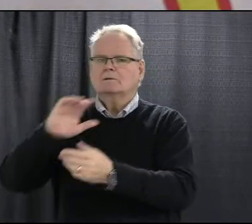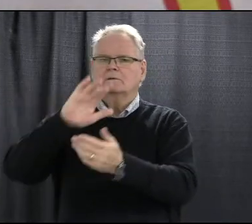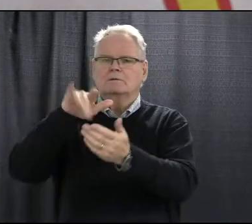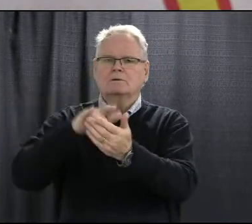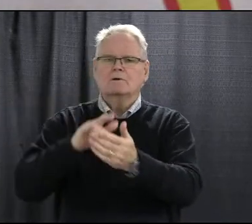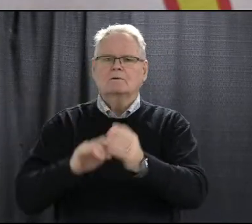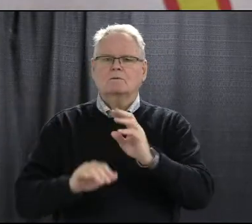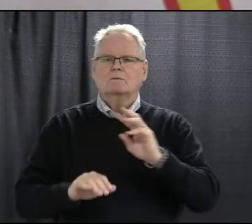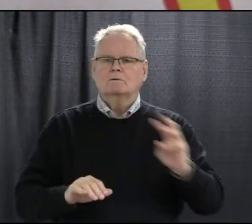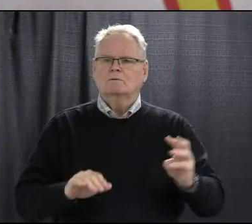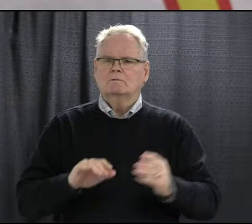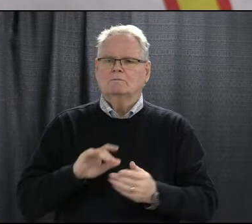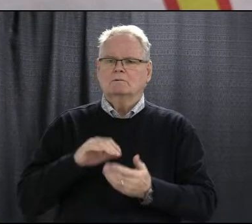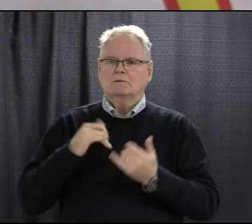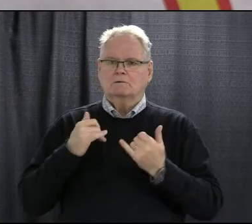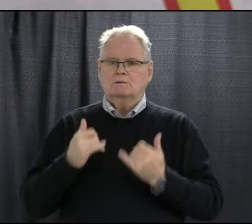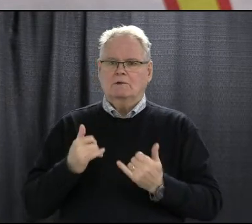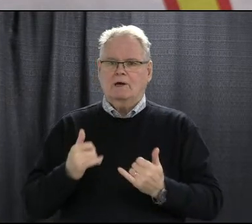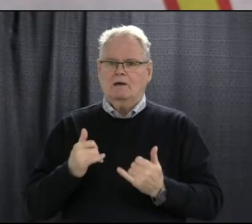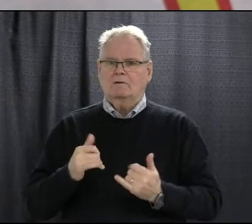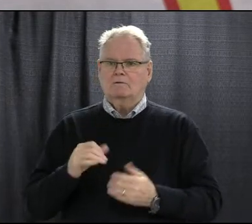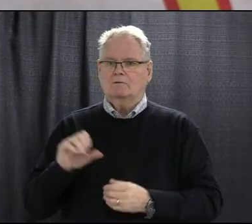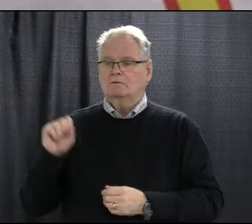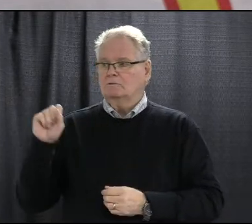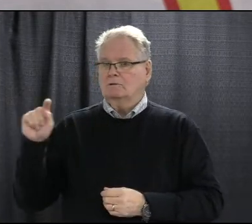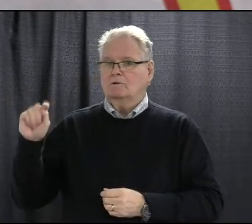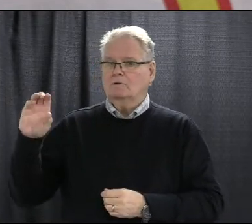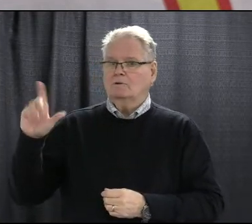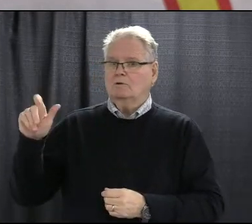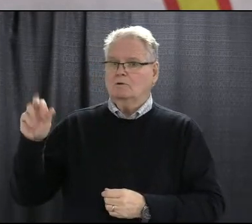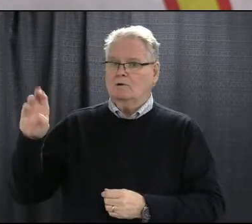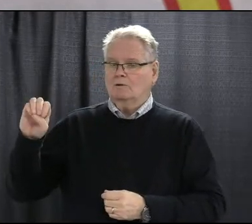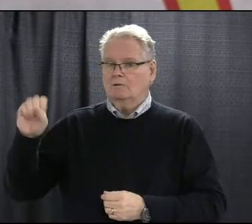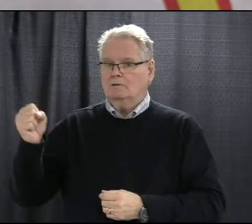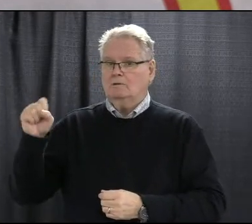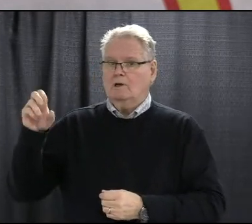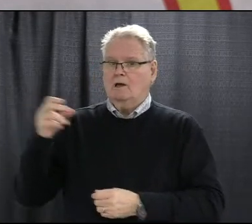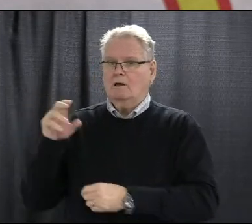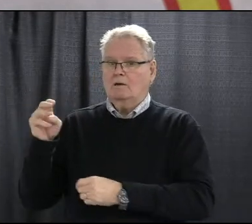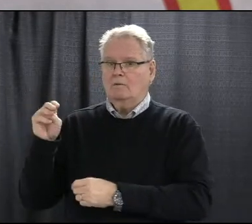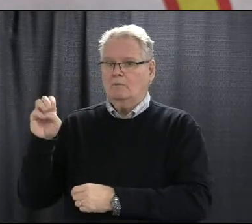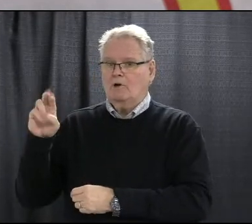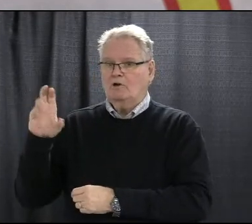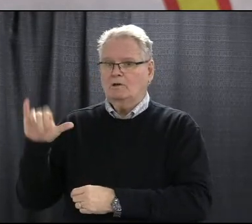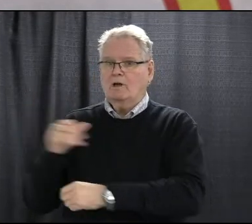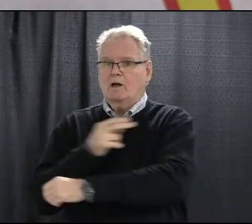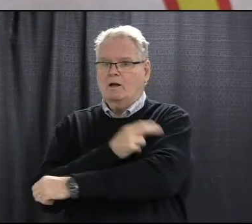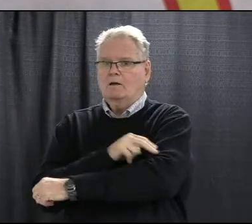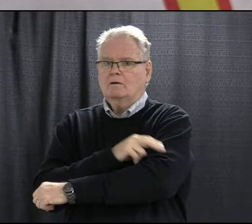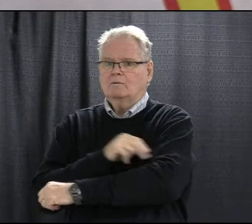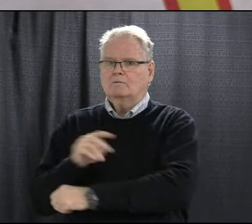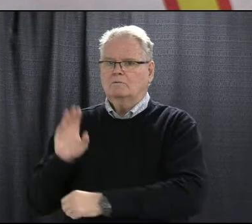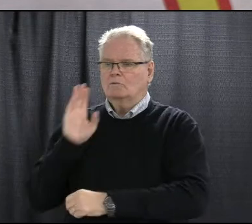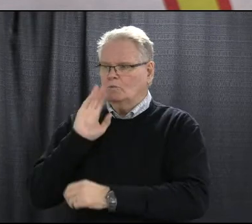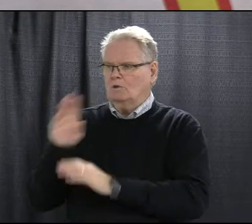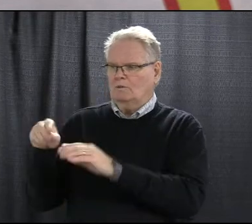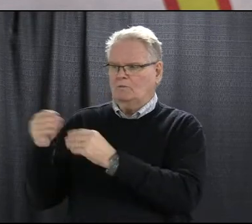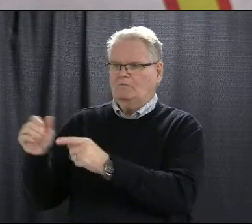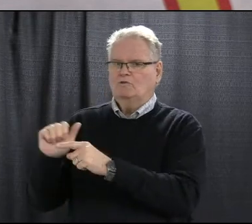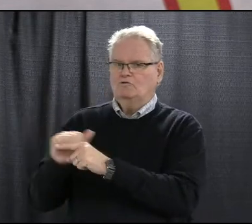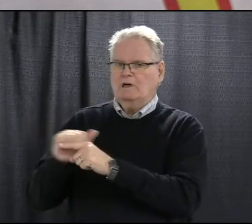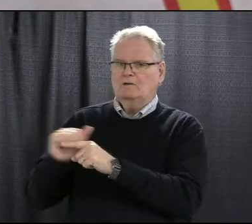staff at the existing St. Clair's will receive the, you know, physicians and so on will have training and